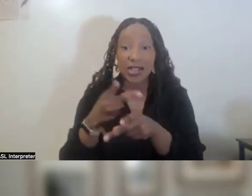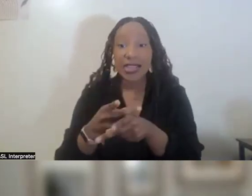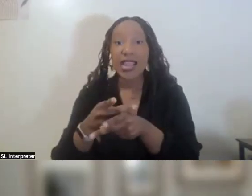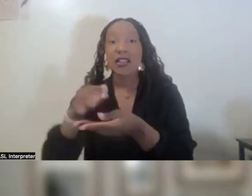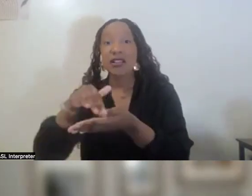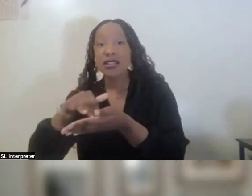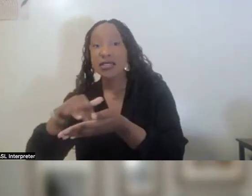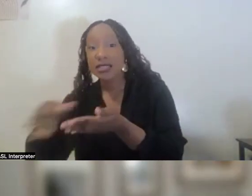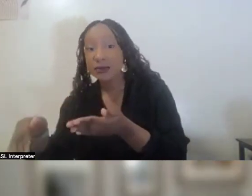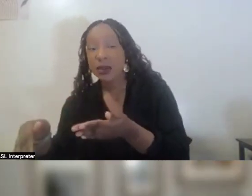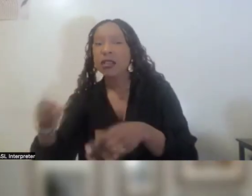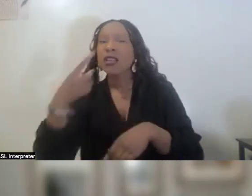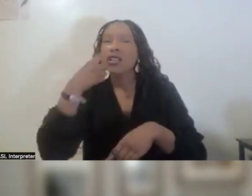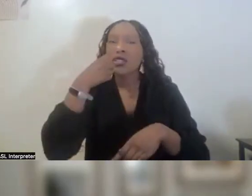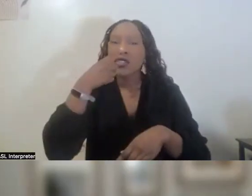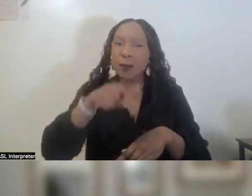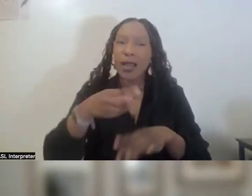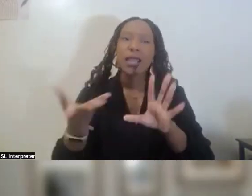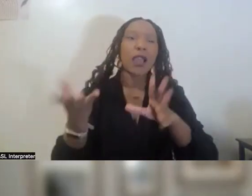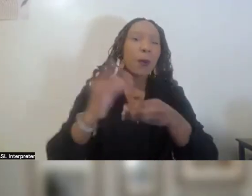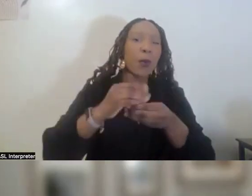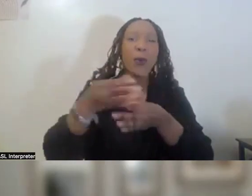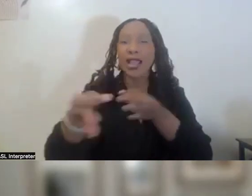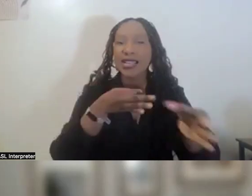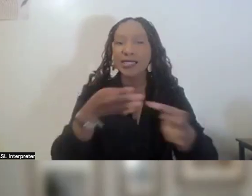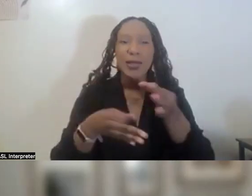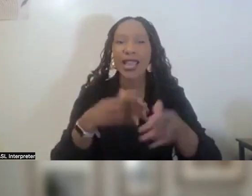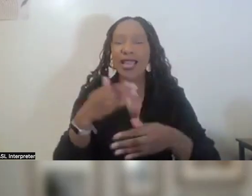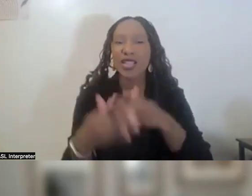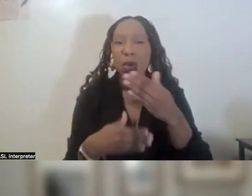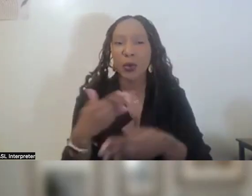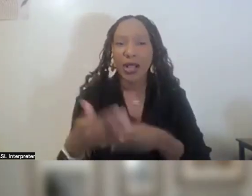but if you could just give us a quick overview just so we can effectively address that question.